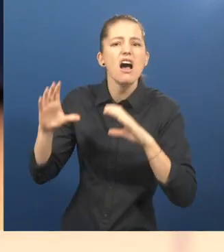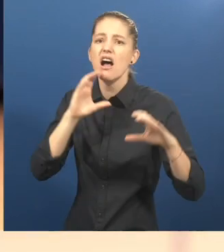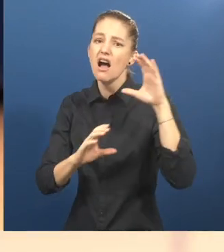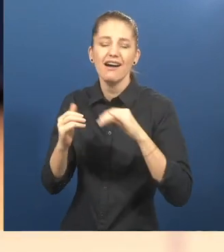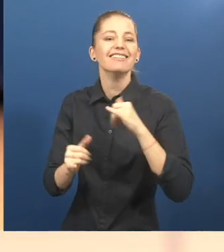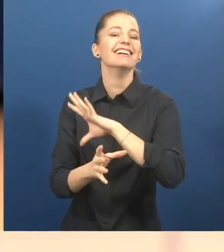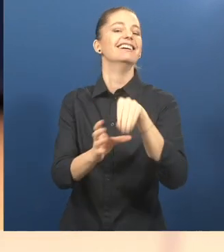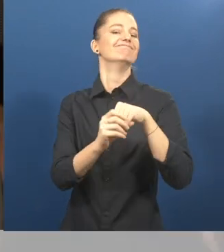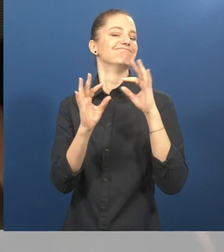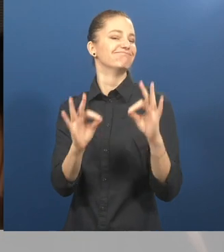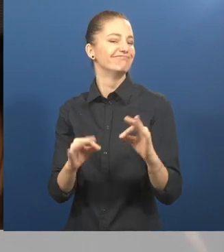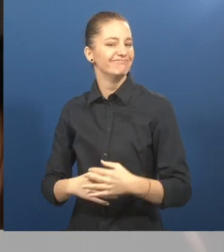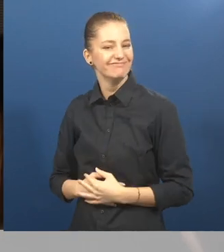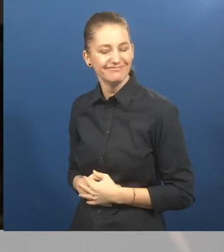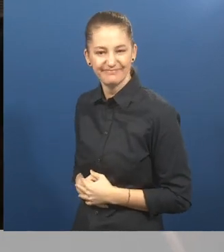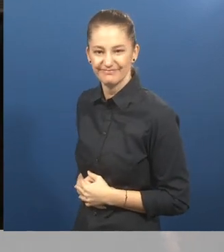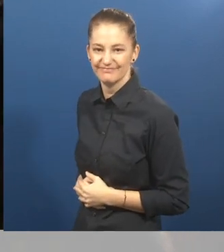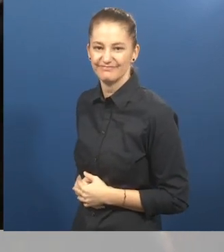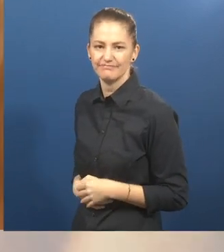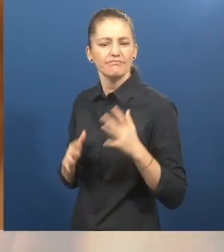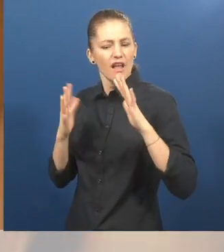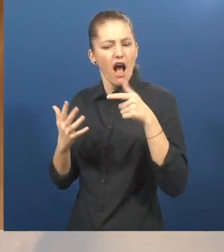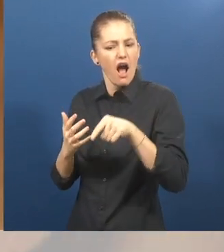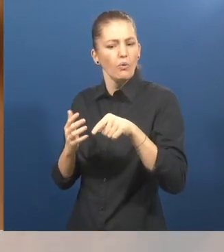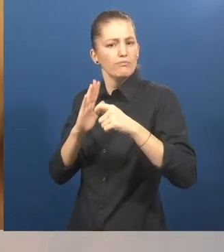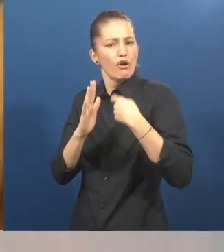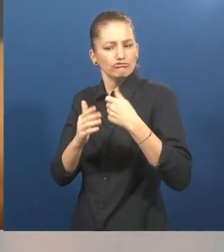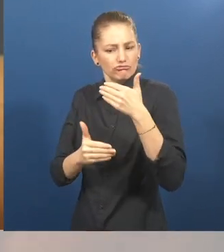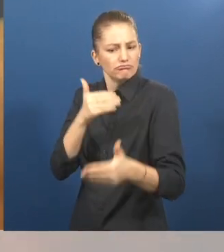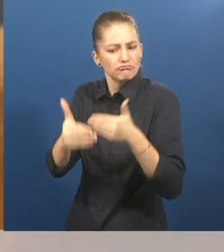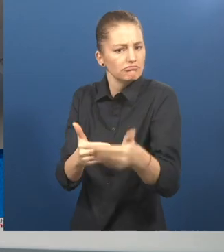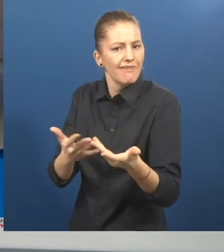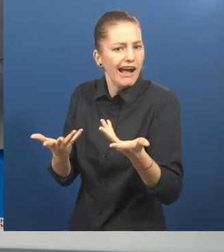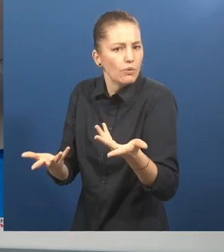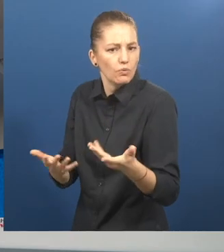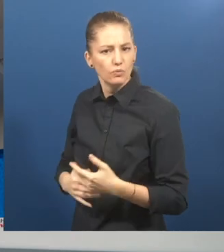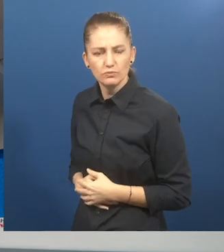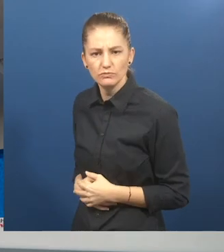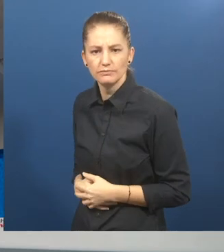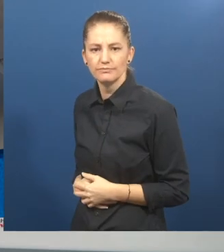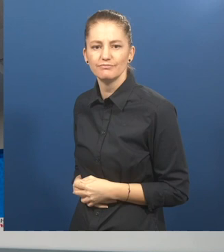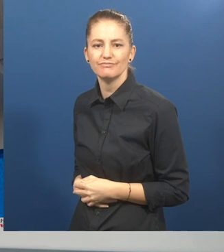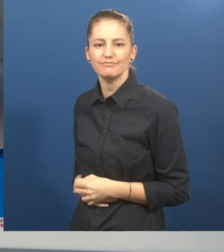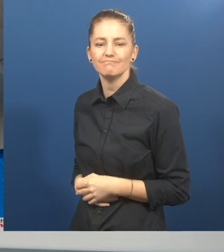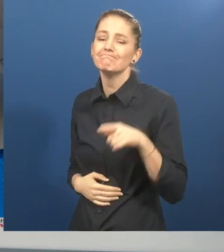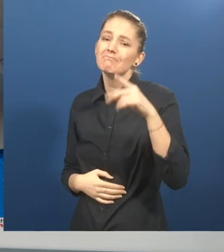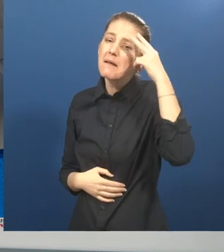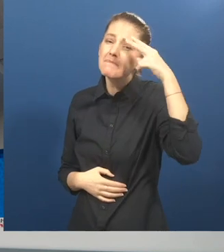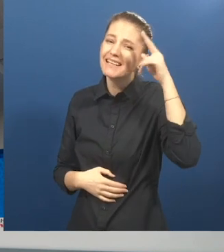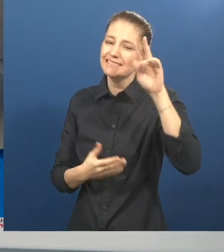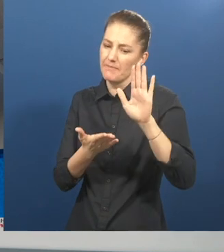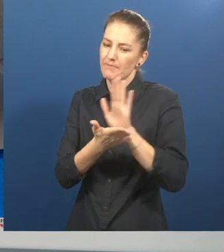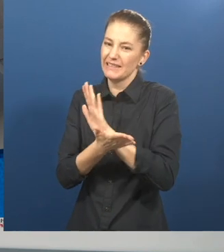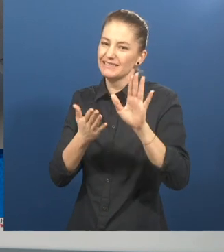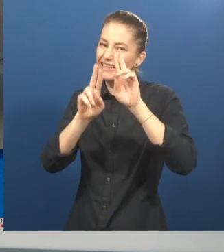How does Alianza Éntrale work? Fernando Estrada. The Mexican Business Council wants all companies